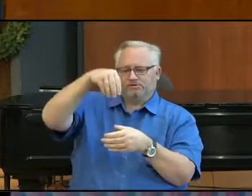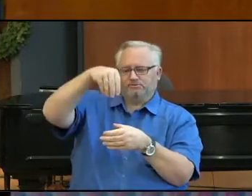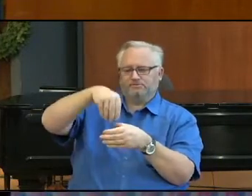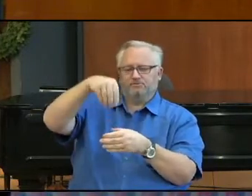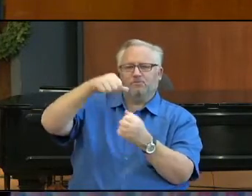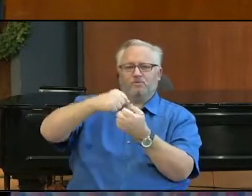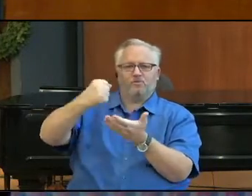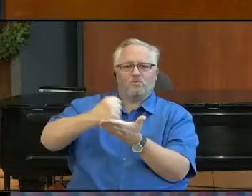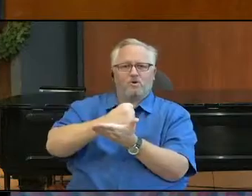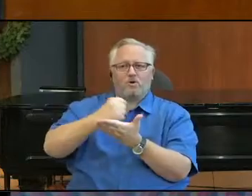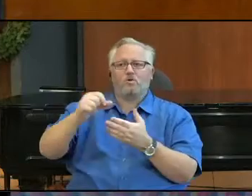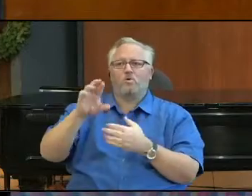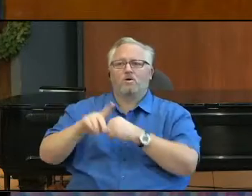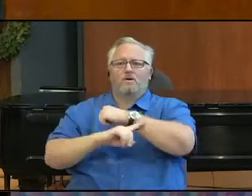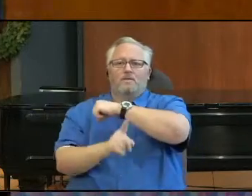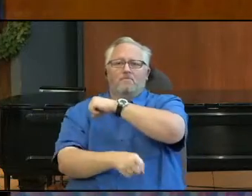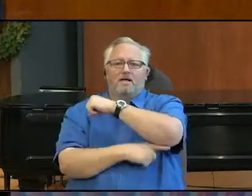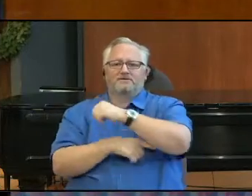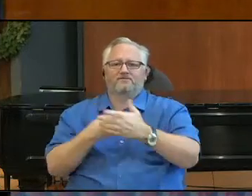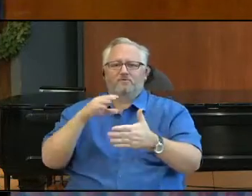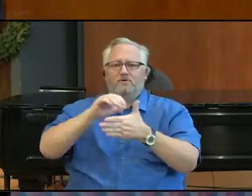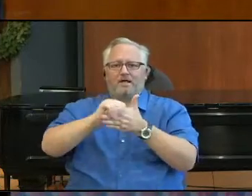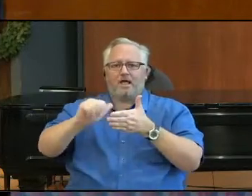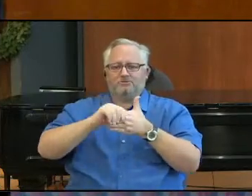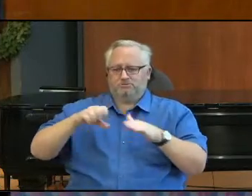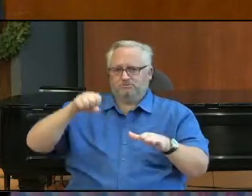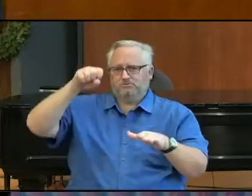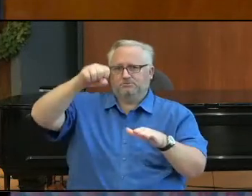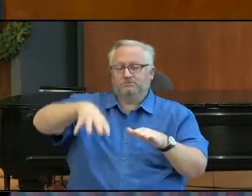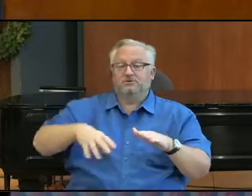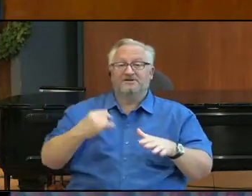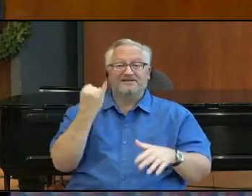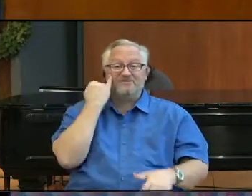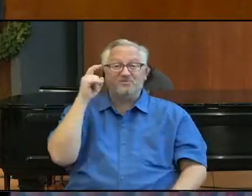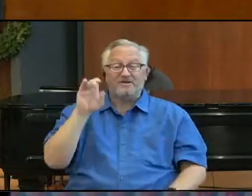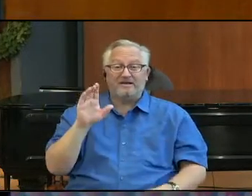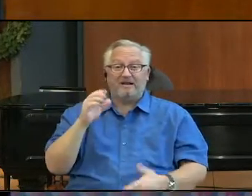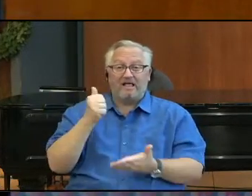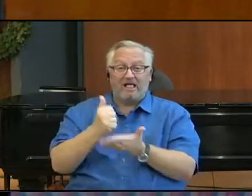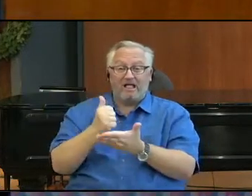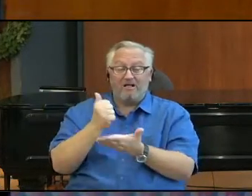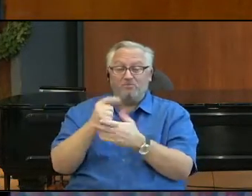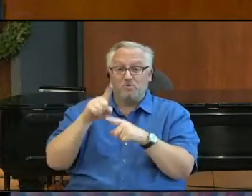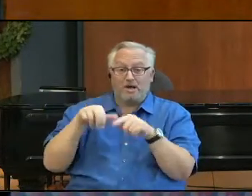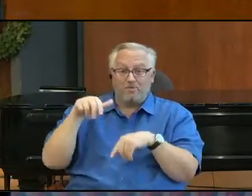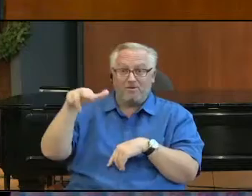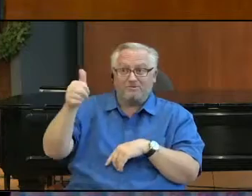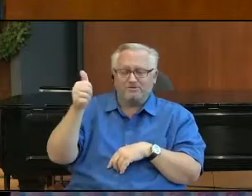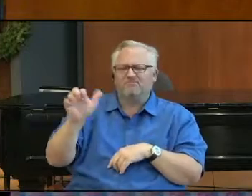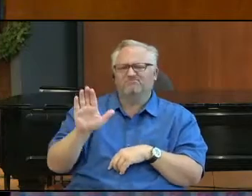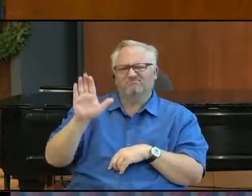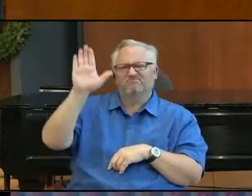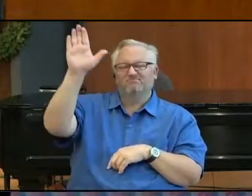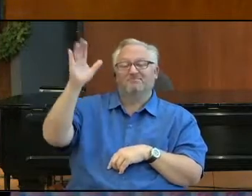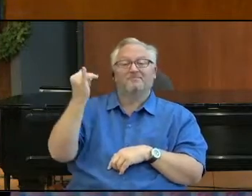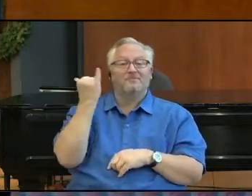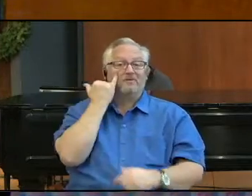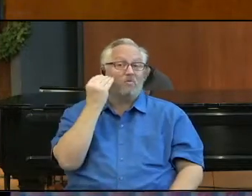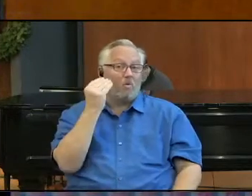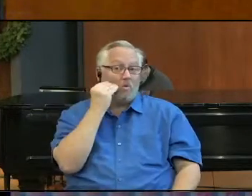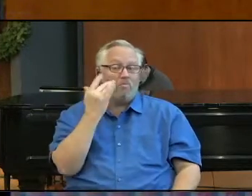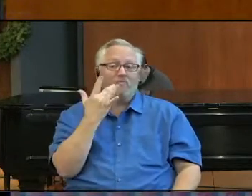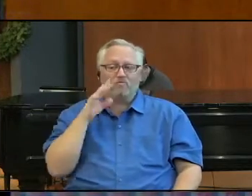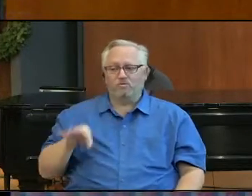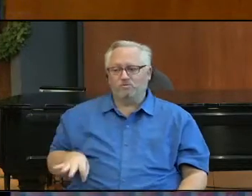like. There are also baskets there. If you'd like some assistance, please raise your hand. If you are at home and you would rather donate that way, you